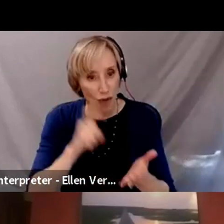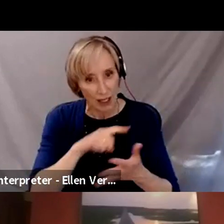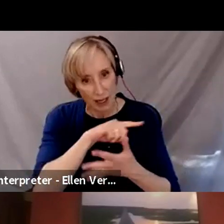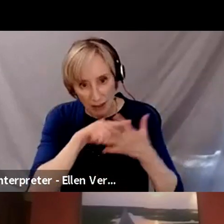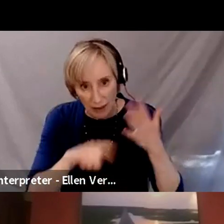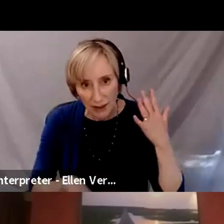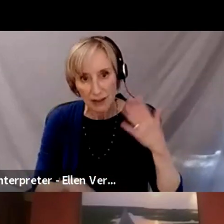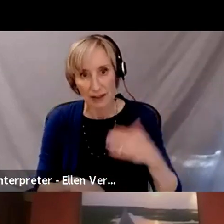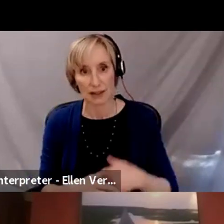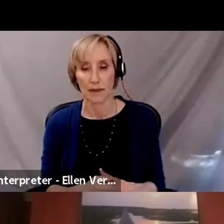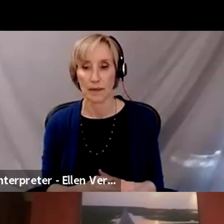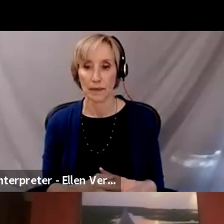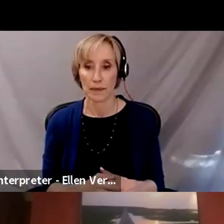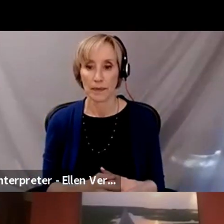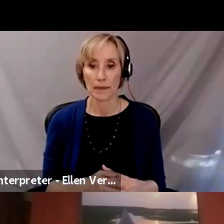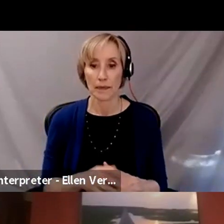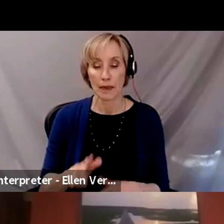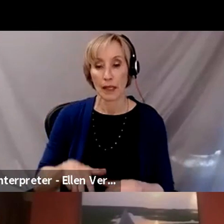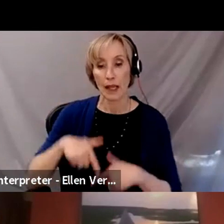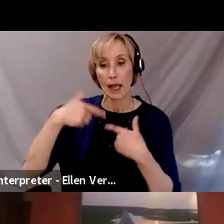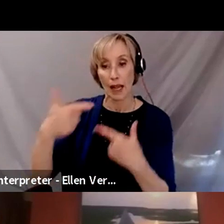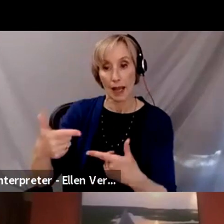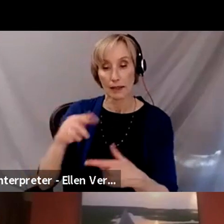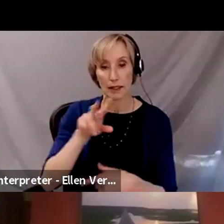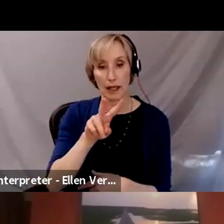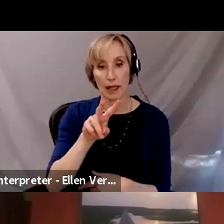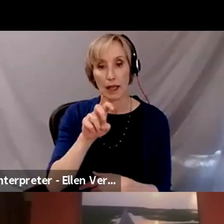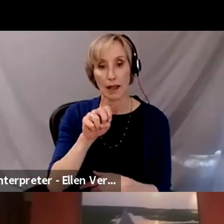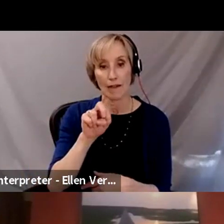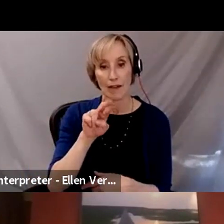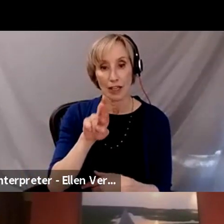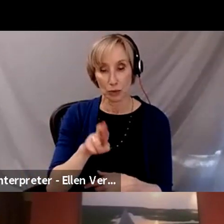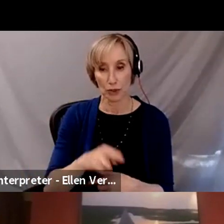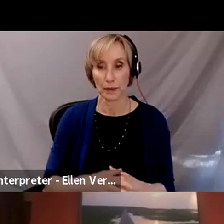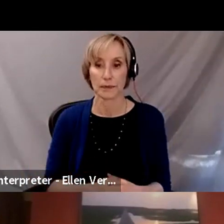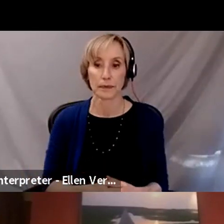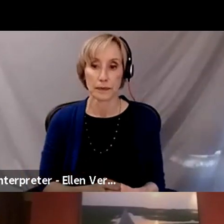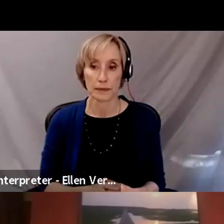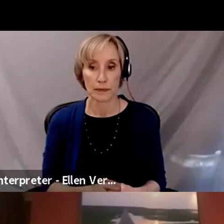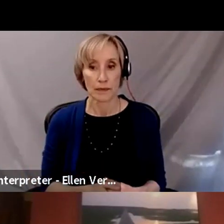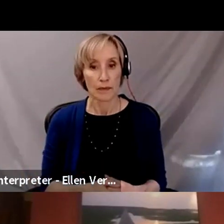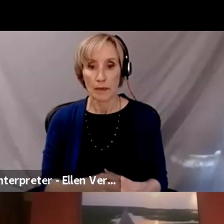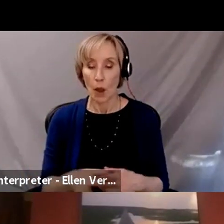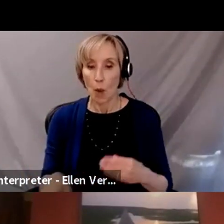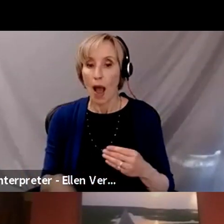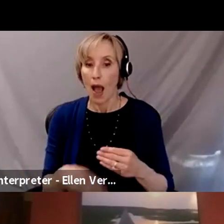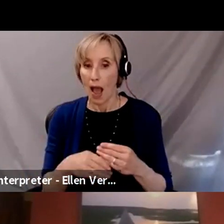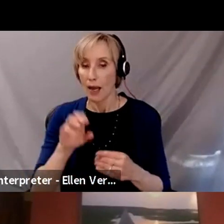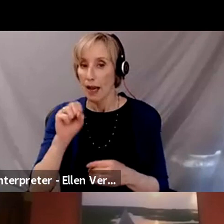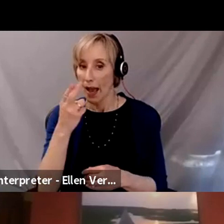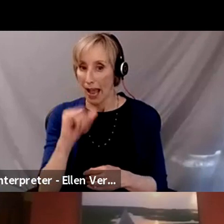I can go next. I would say, just in addition to intersectionality, but also